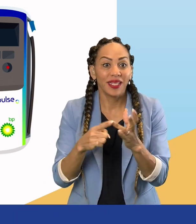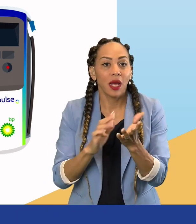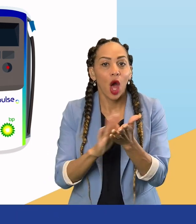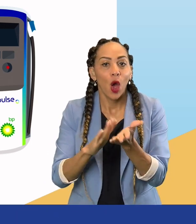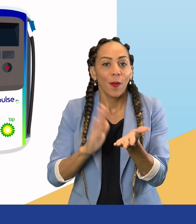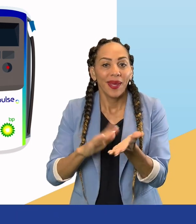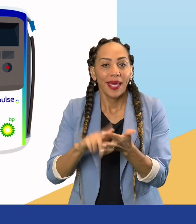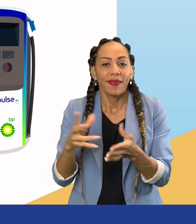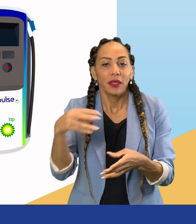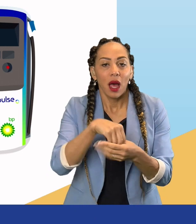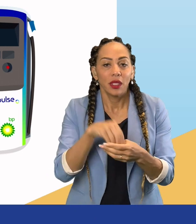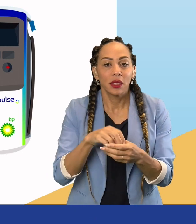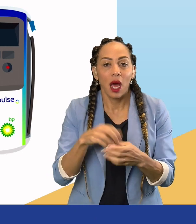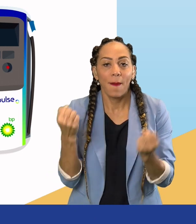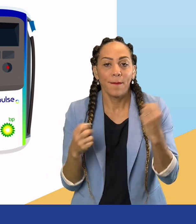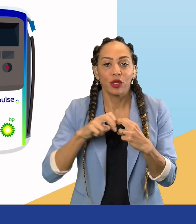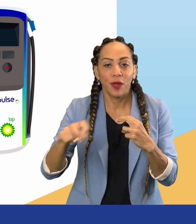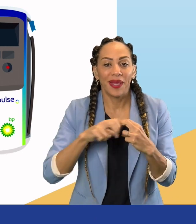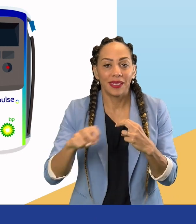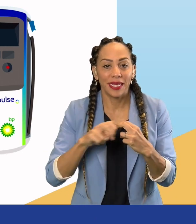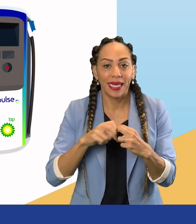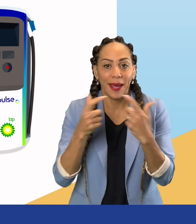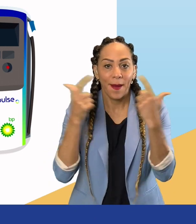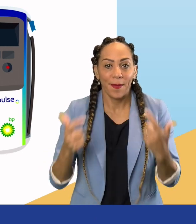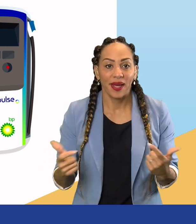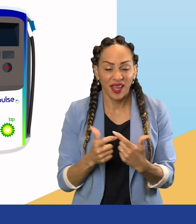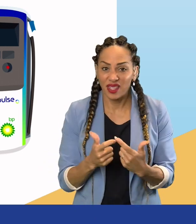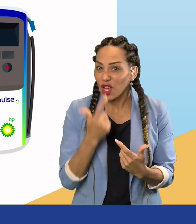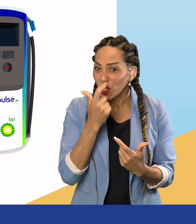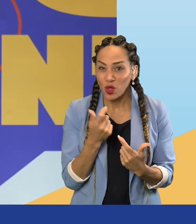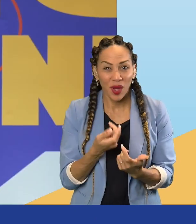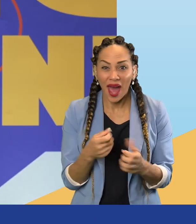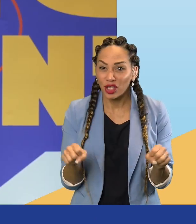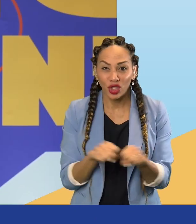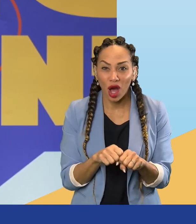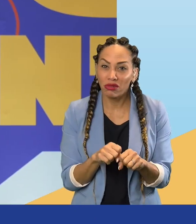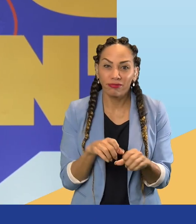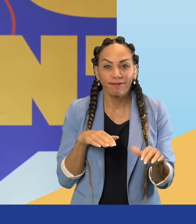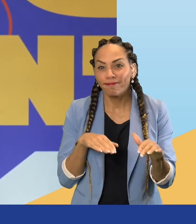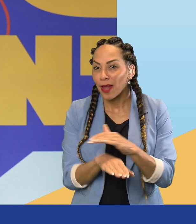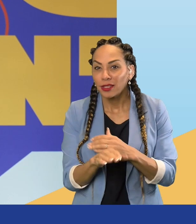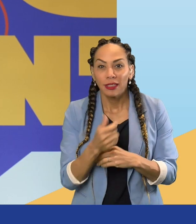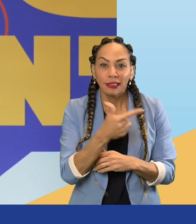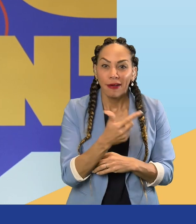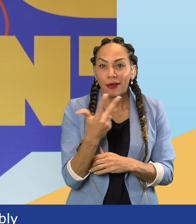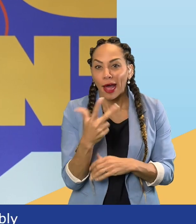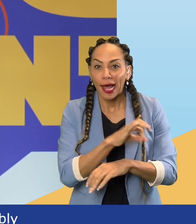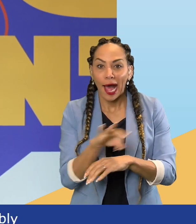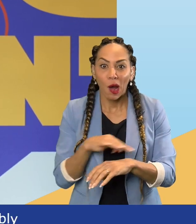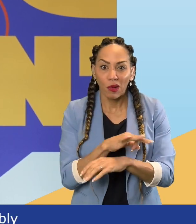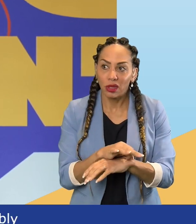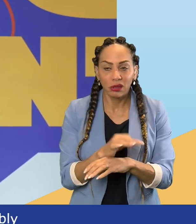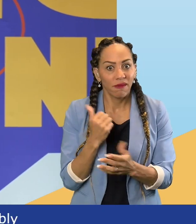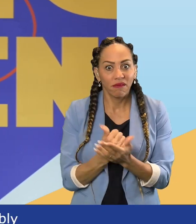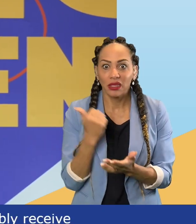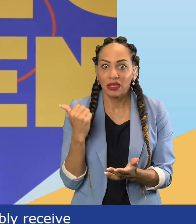thing about that is that you can charge an EV overnight in a matter of around 7 or 8 hours. So an Ohmie home charger is a fantastic solution. On